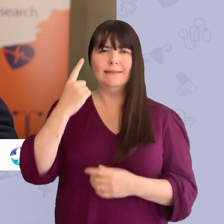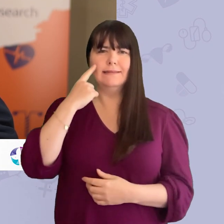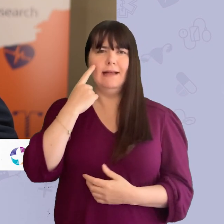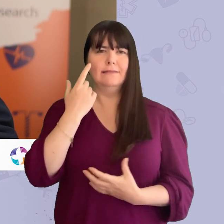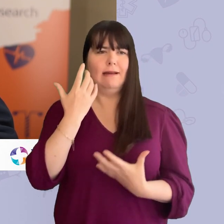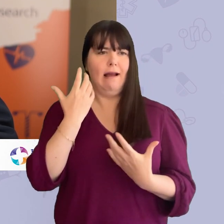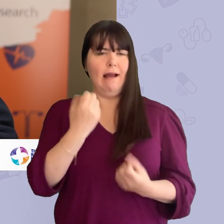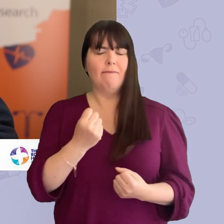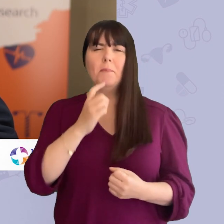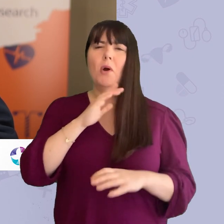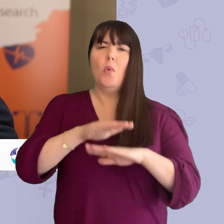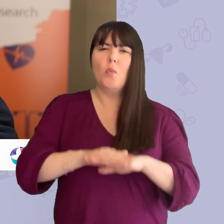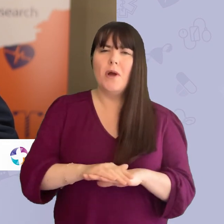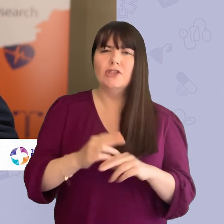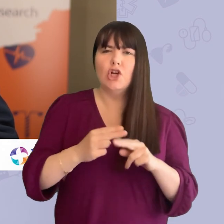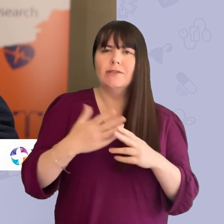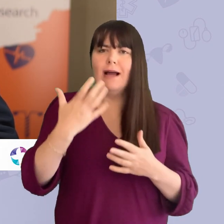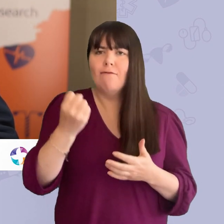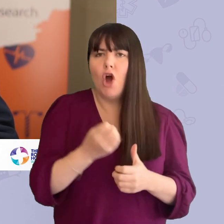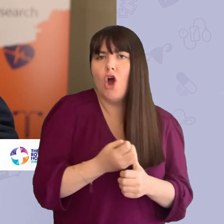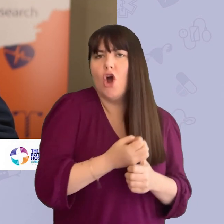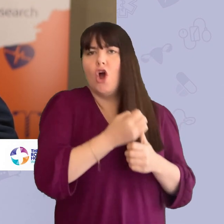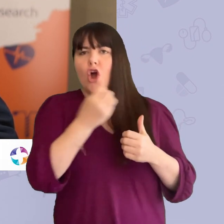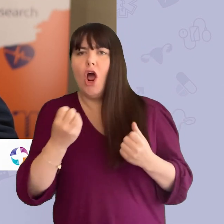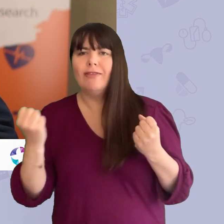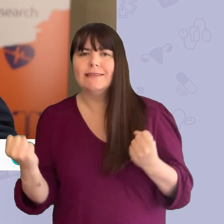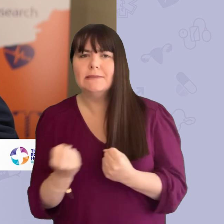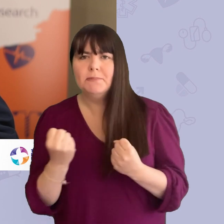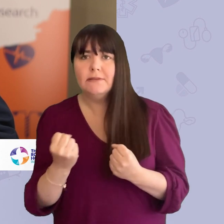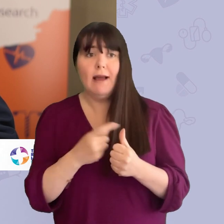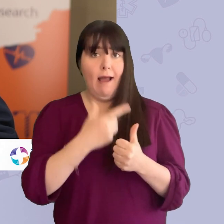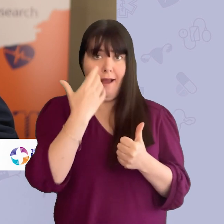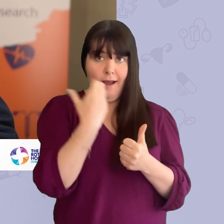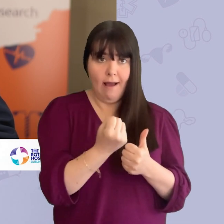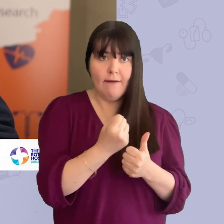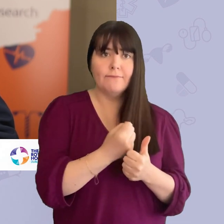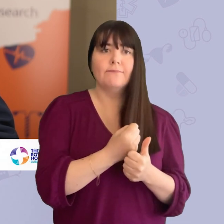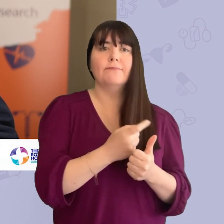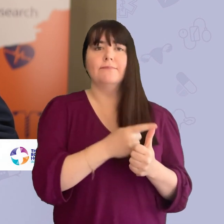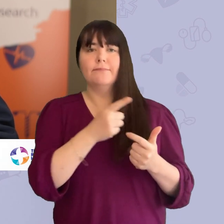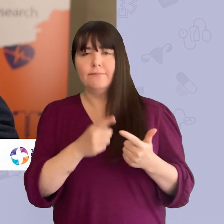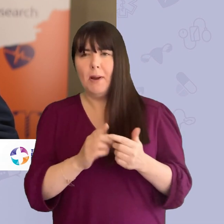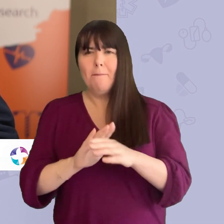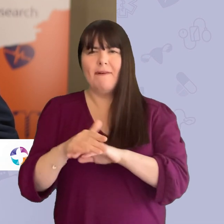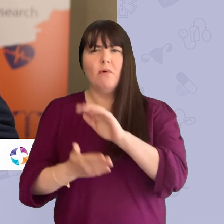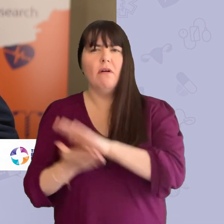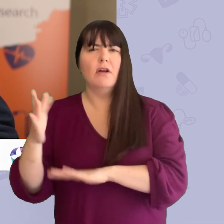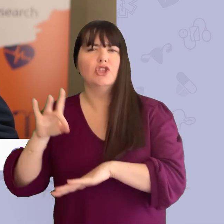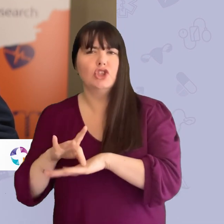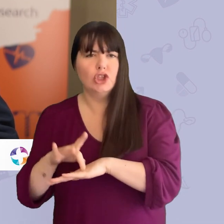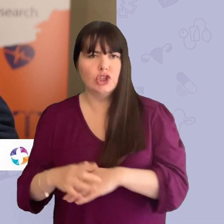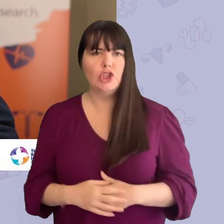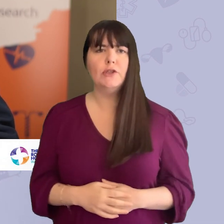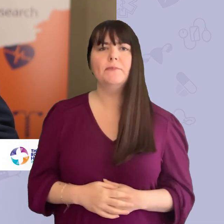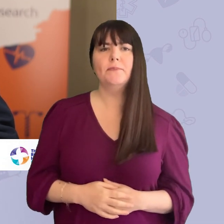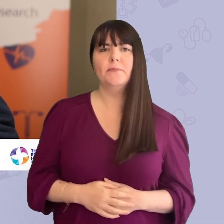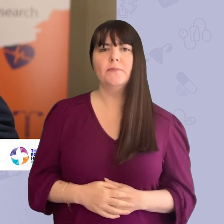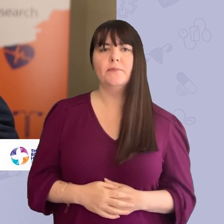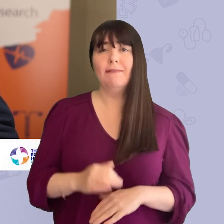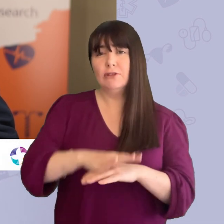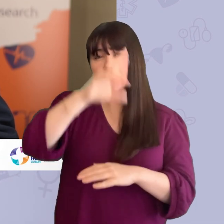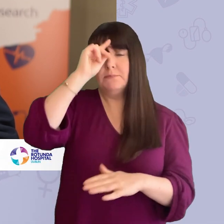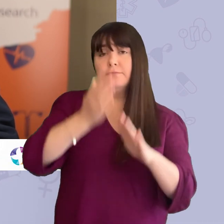at least a couple of symptoms of a urinary tract infection before seeking medical help. For example, a combination of going to the bathroom